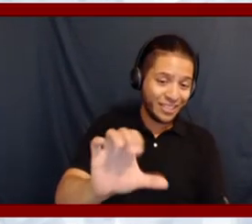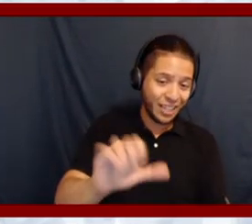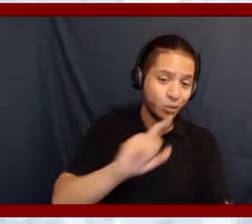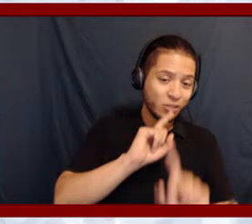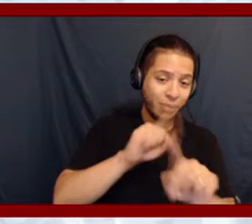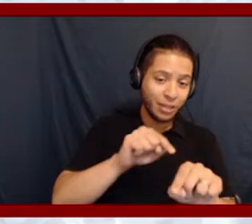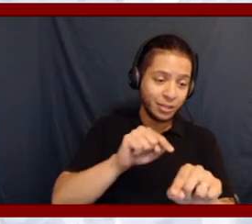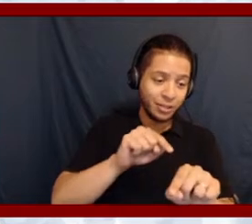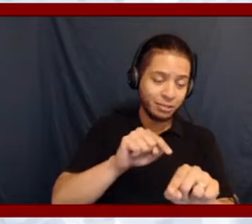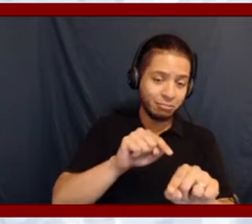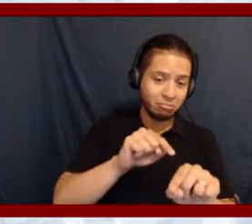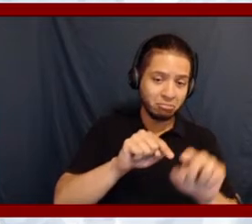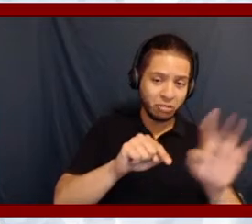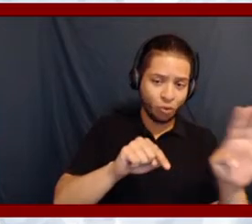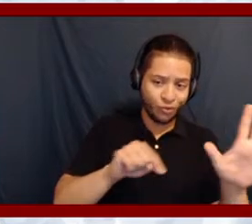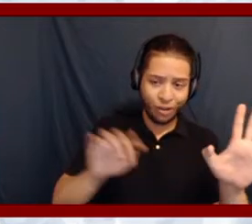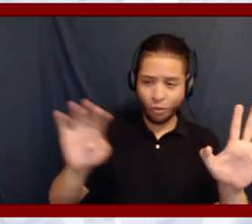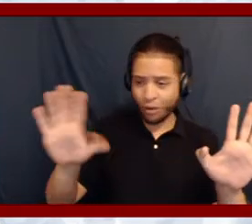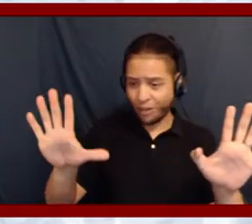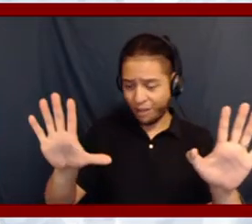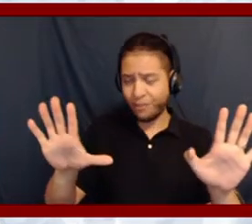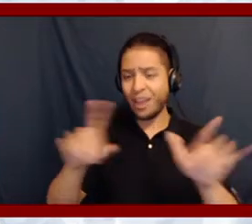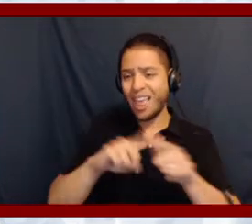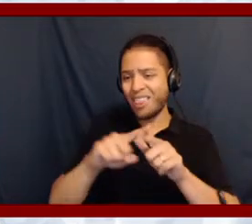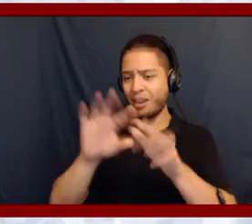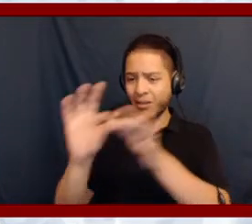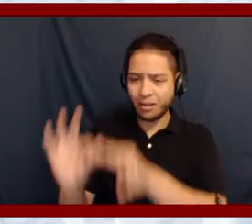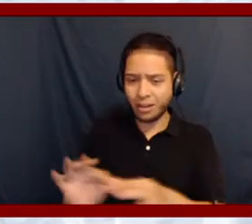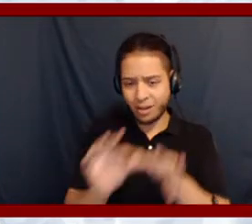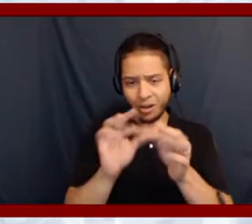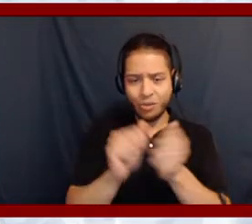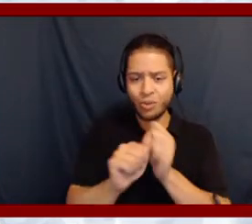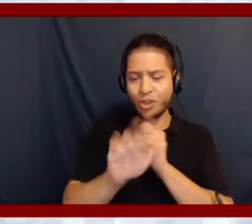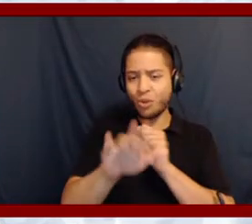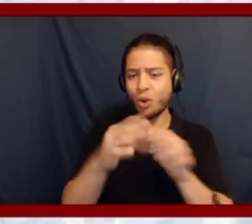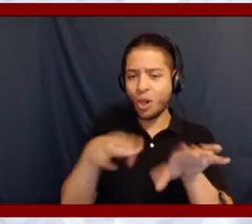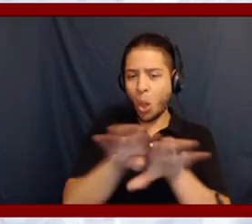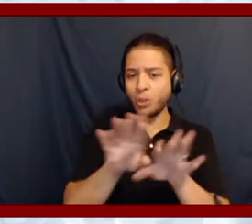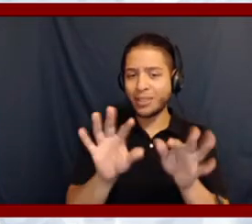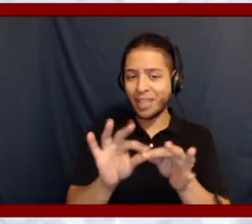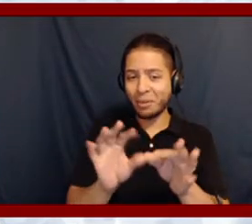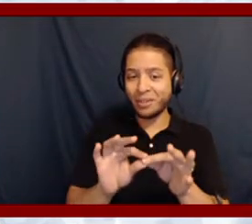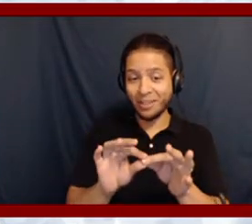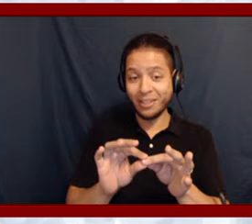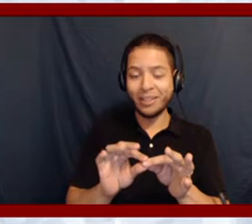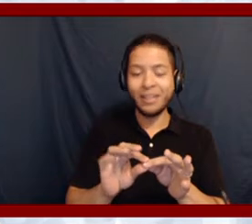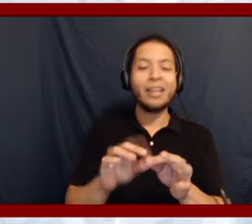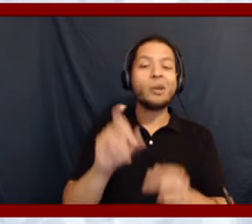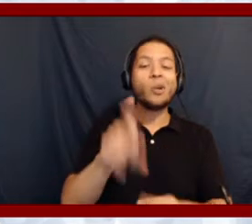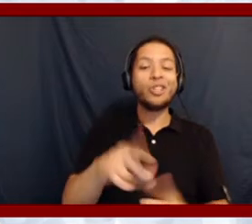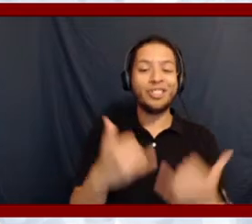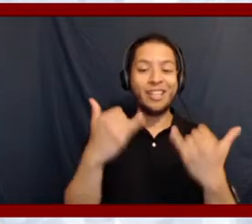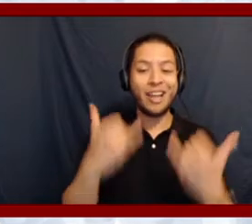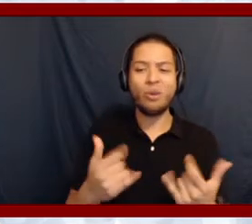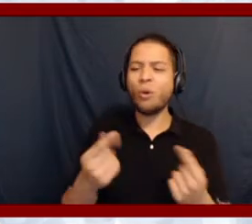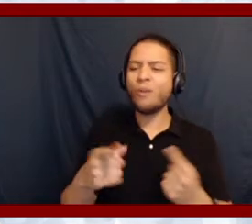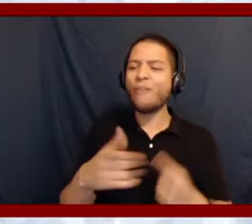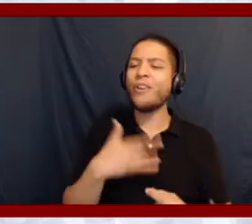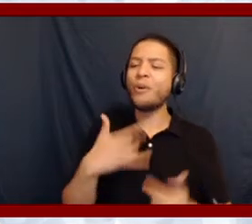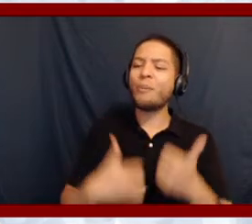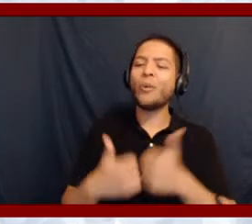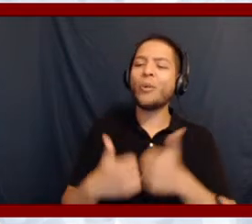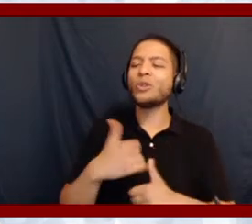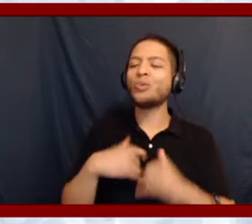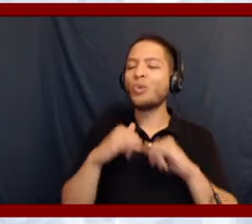question and wrap it into a closing statement. The question is, what would you say is the most rewarding but yet challenging part of